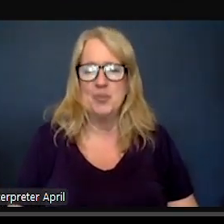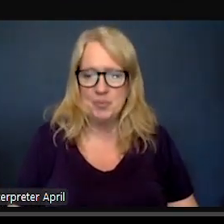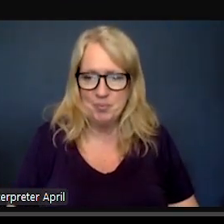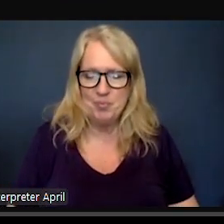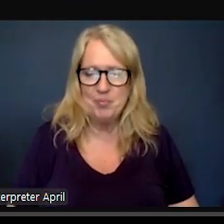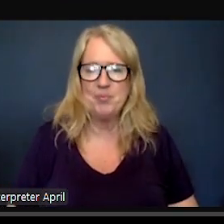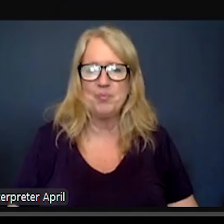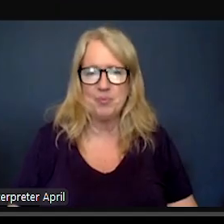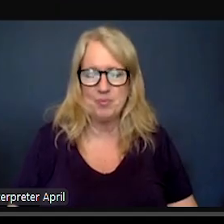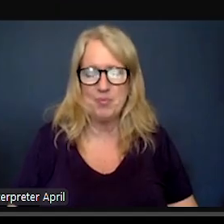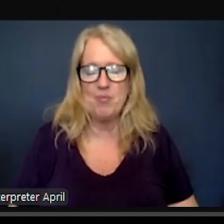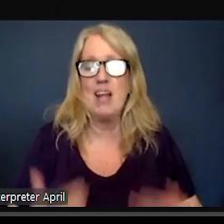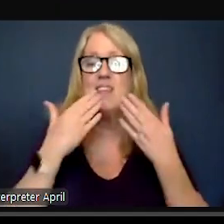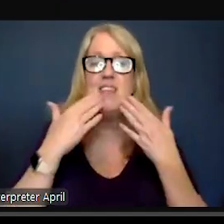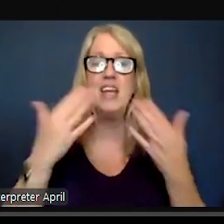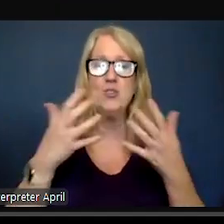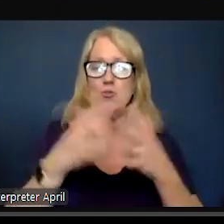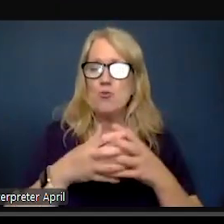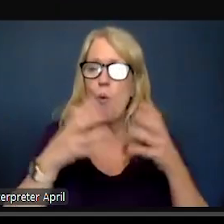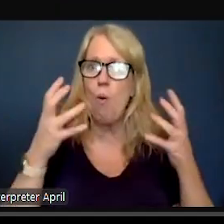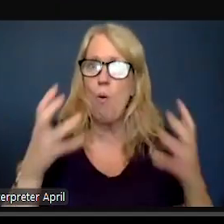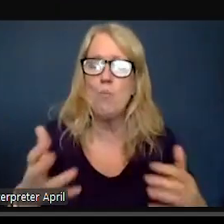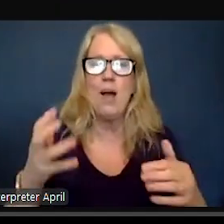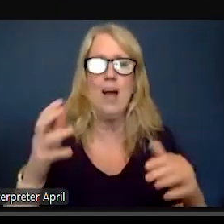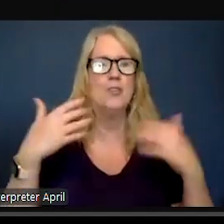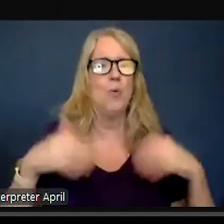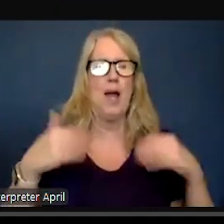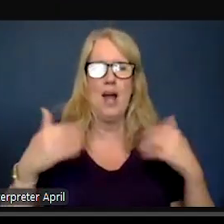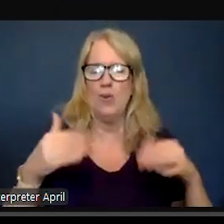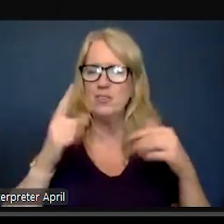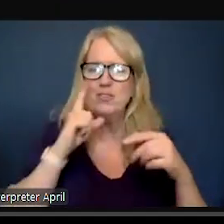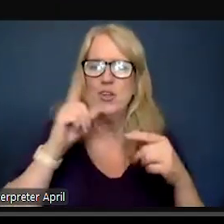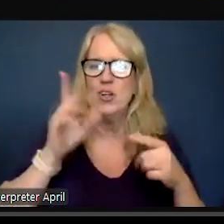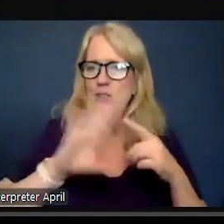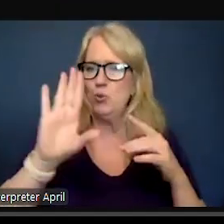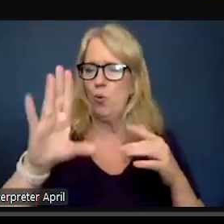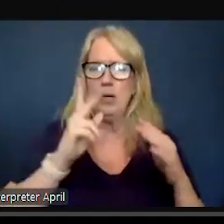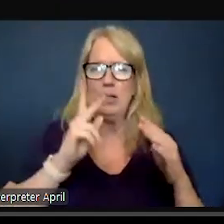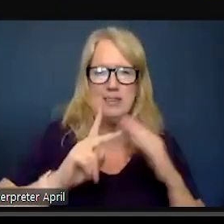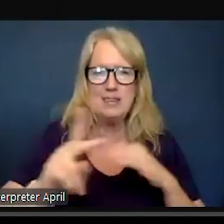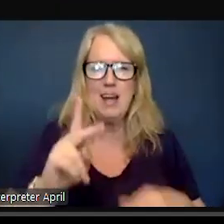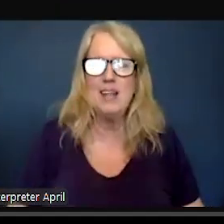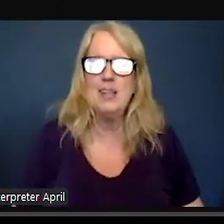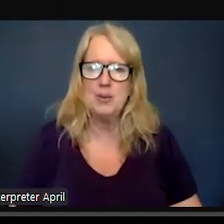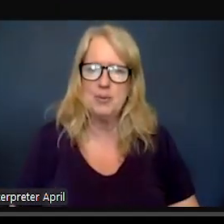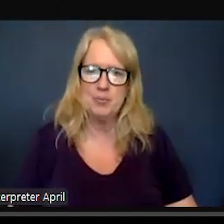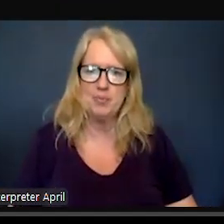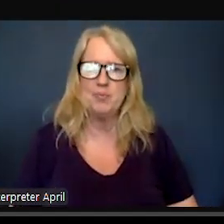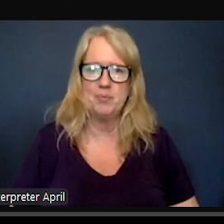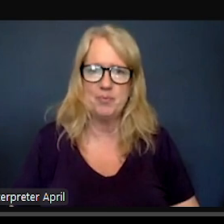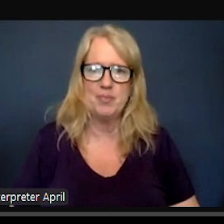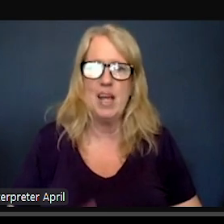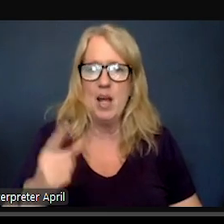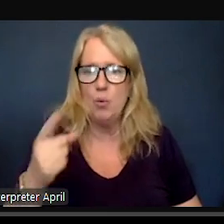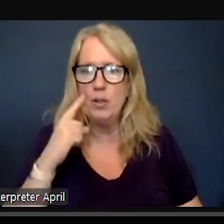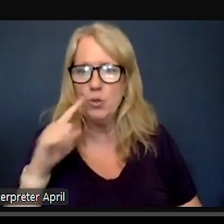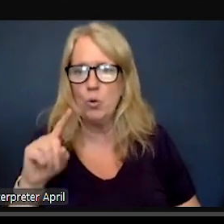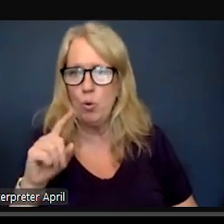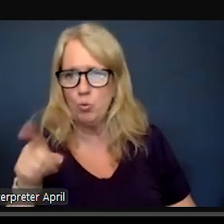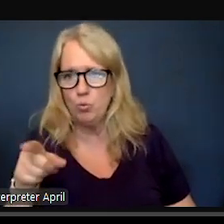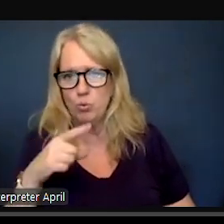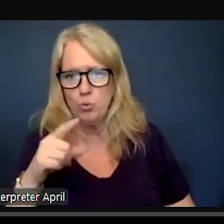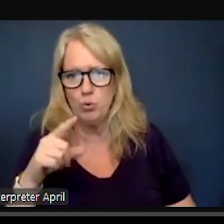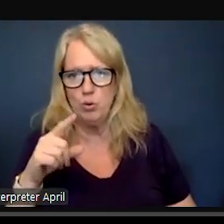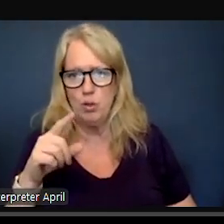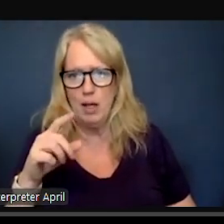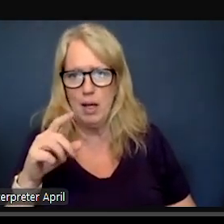and the panel. How insightful. And wanted to go to Fran Lebusky Wild,